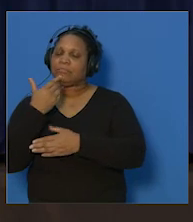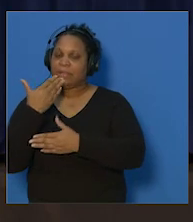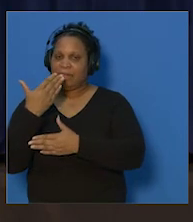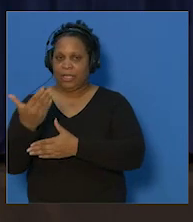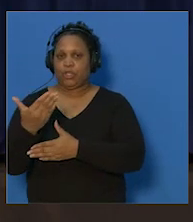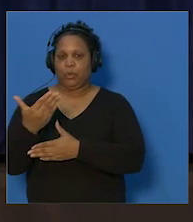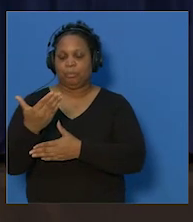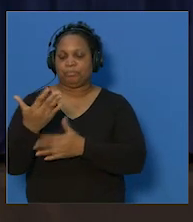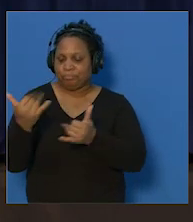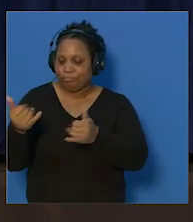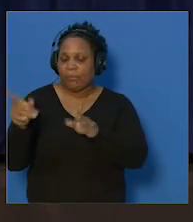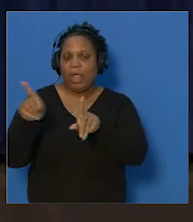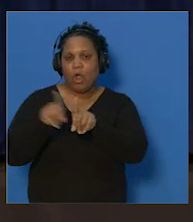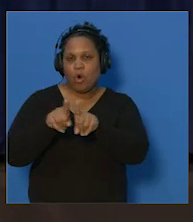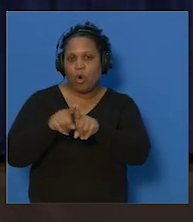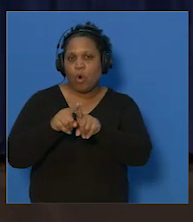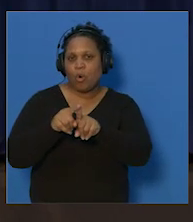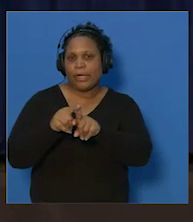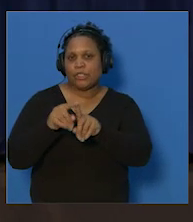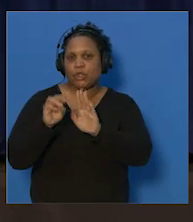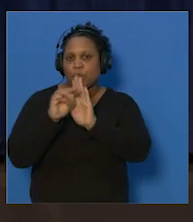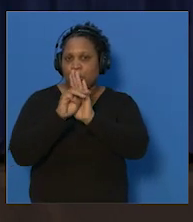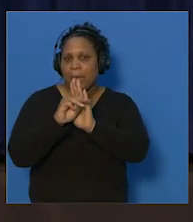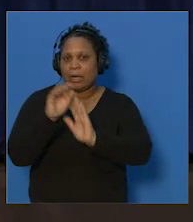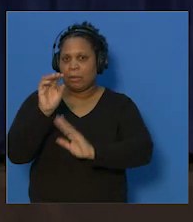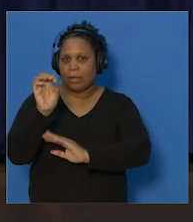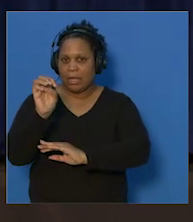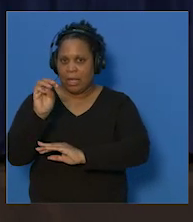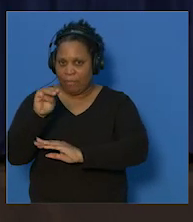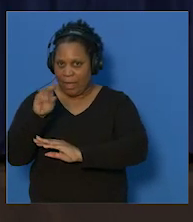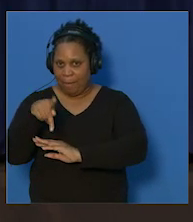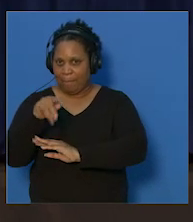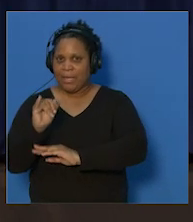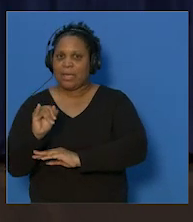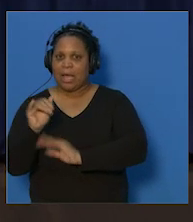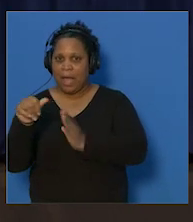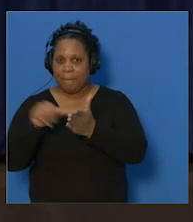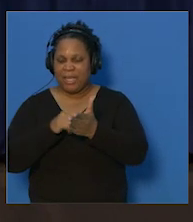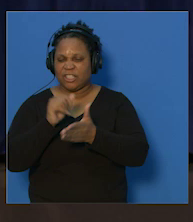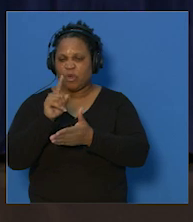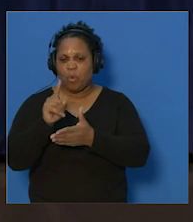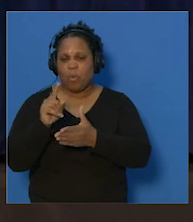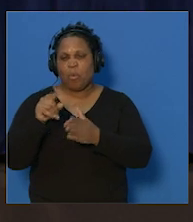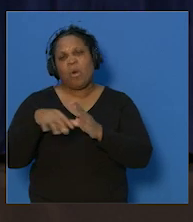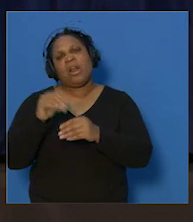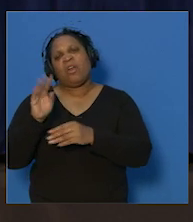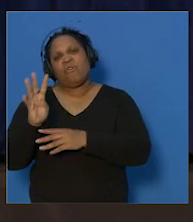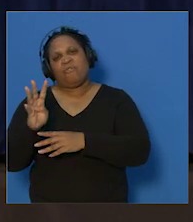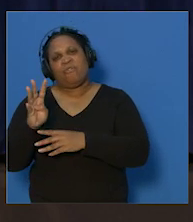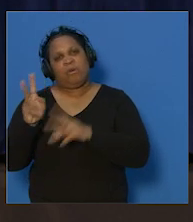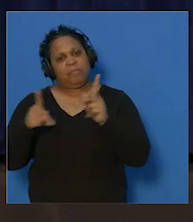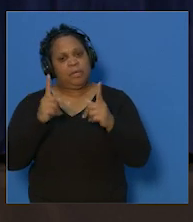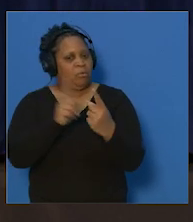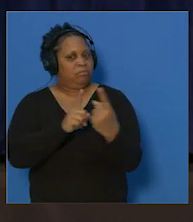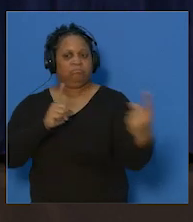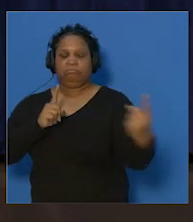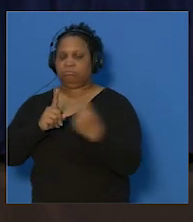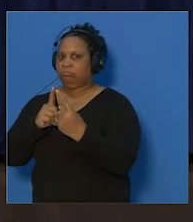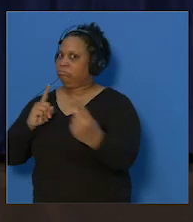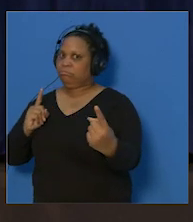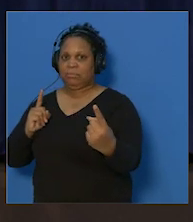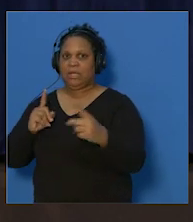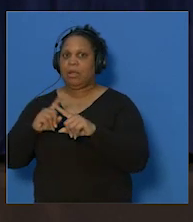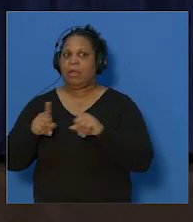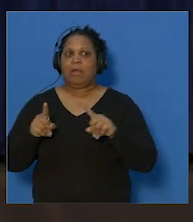to the model on the NPI page, 1 in 4 people will not adhere to social distancing with our